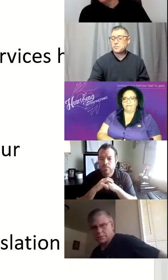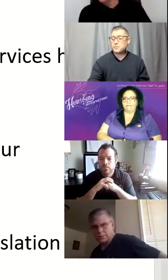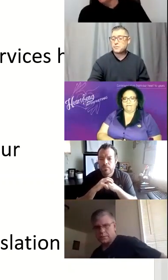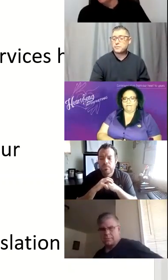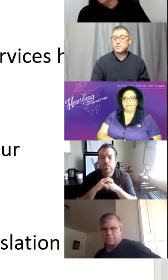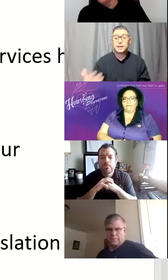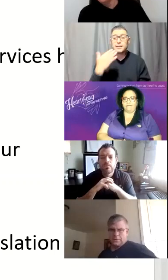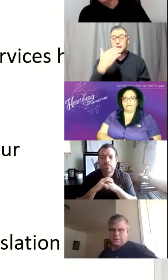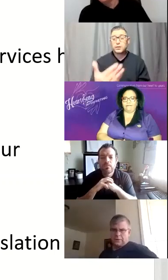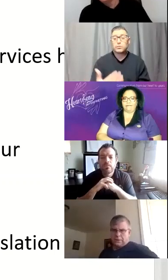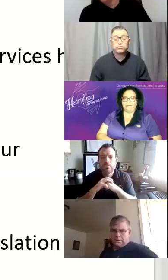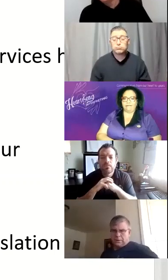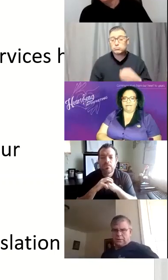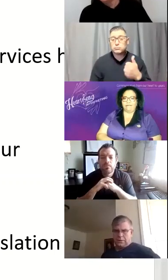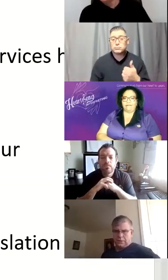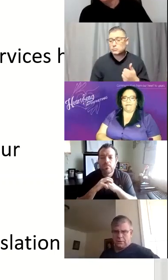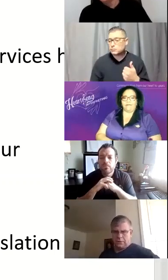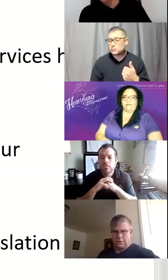Jody, did you want to share?